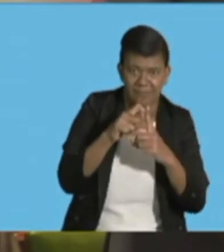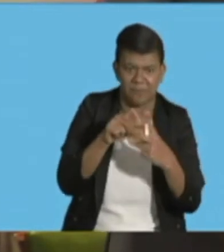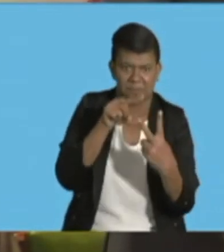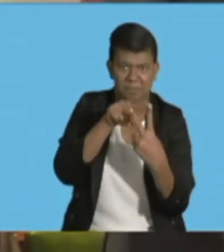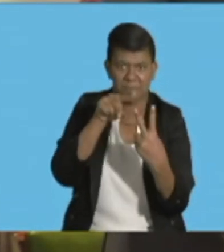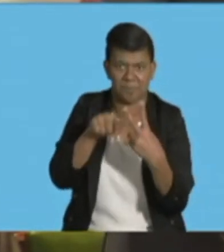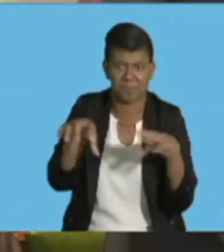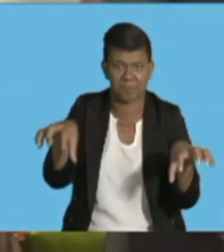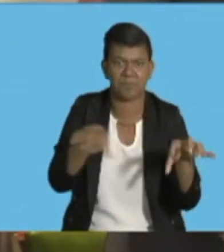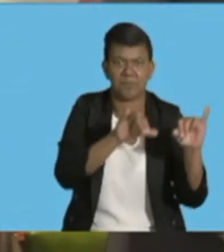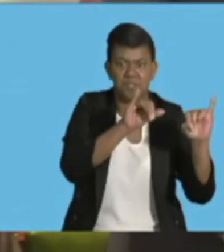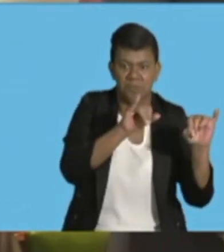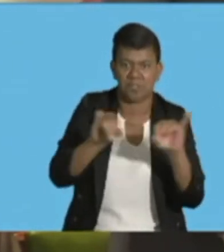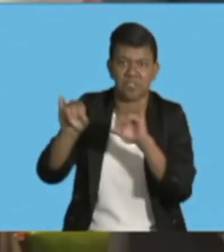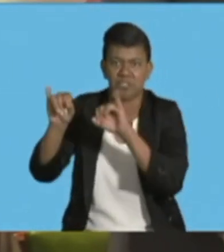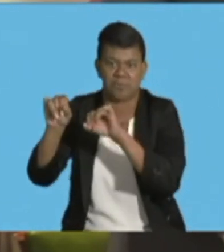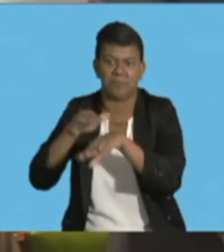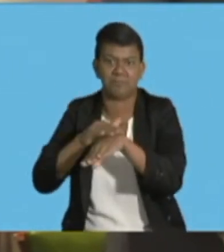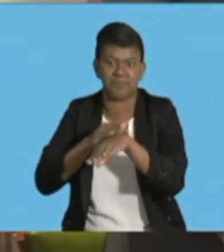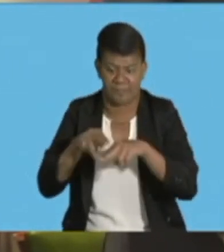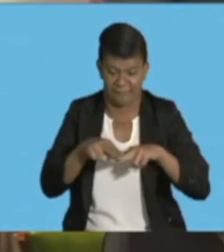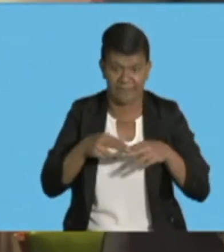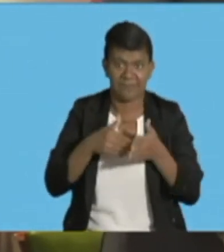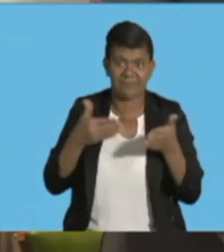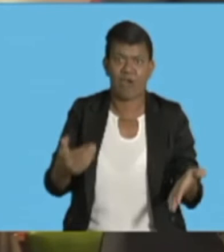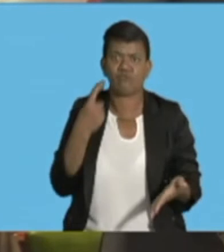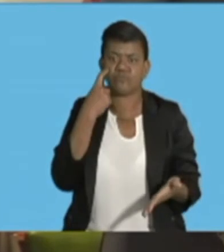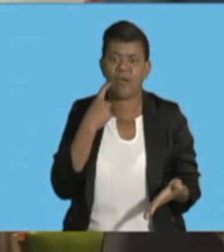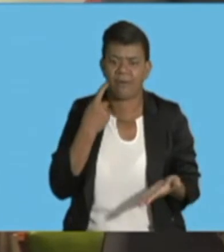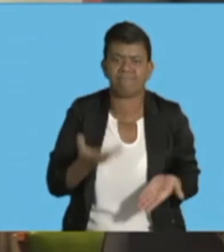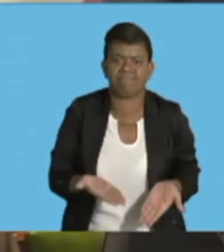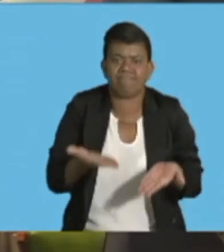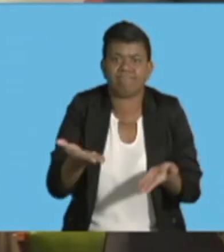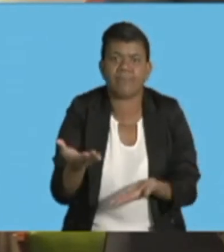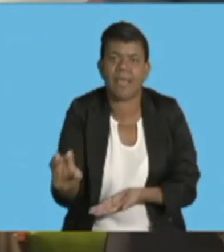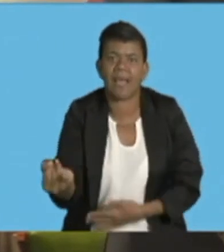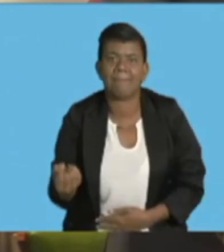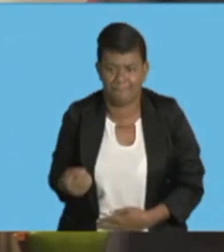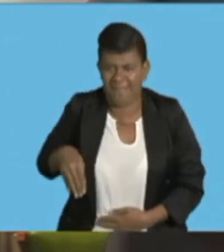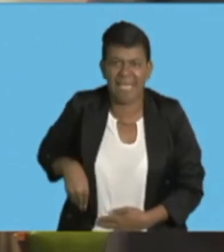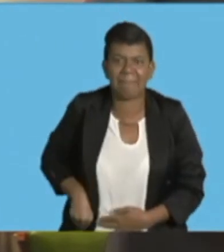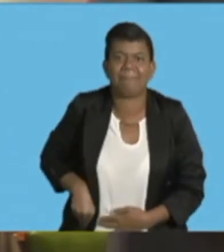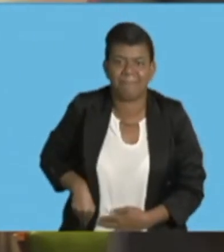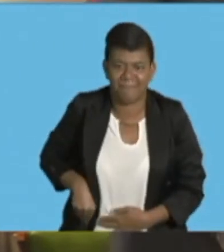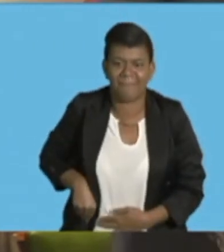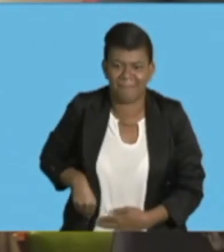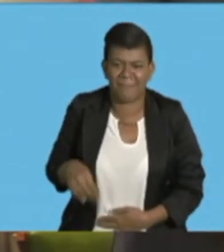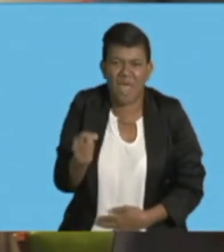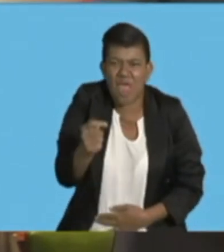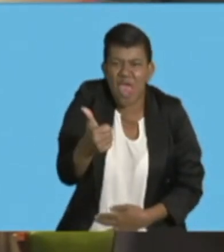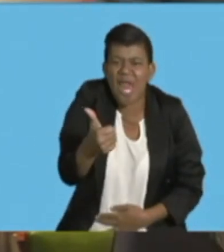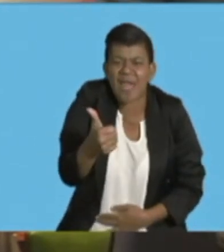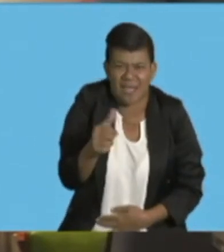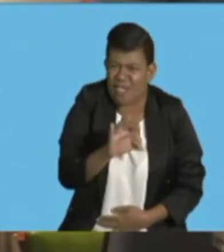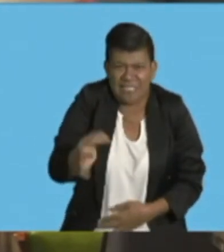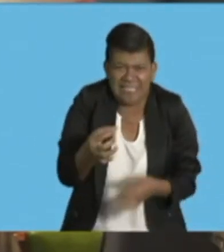bonds. Fiji is currently looking at issuing blue bonds also. We're in the early stages, but what we want to do is obviously do something a bit